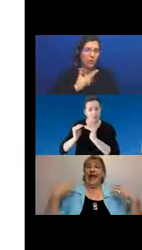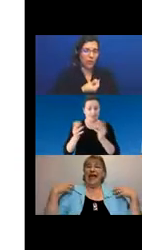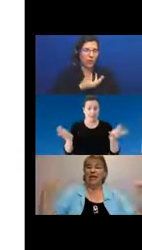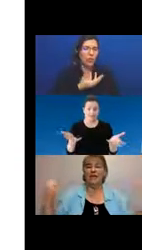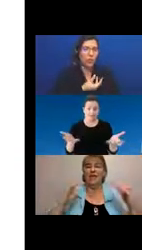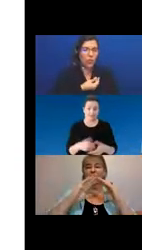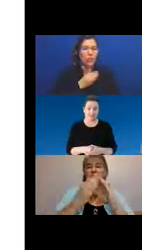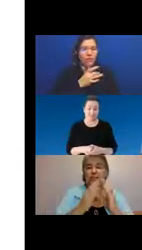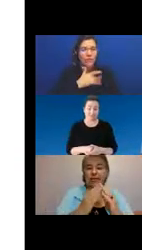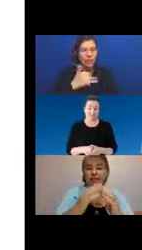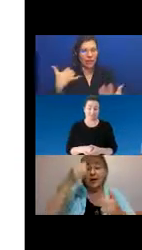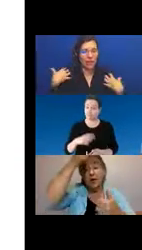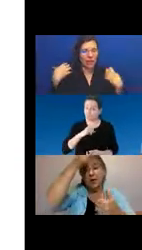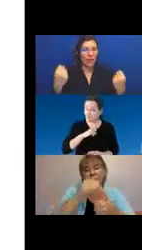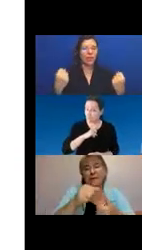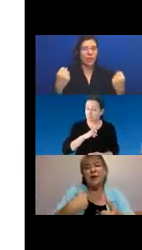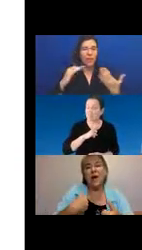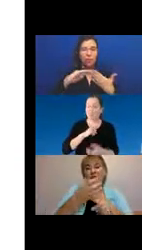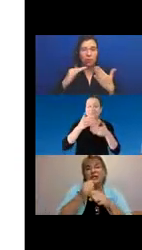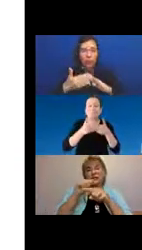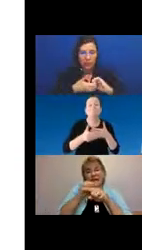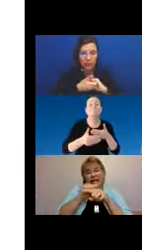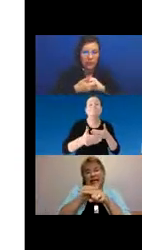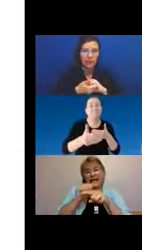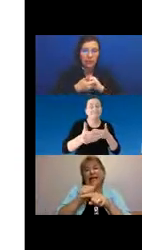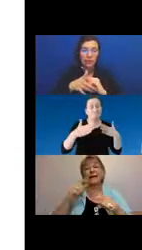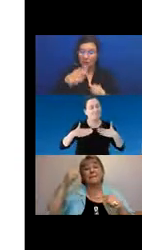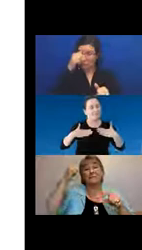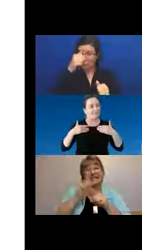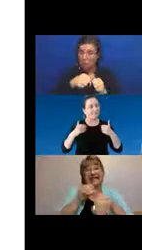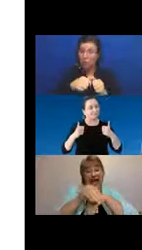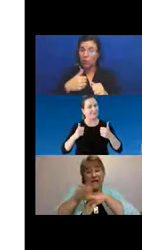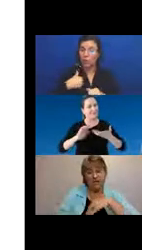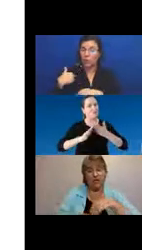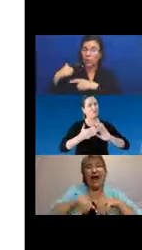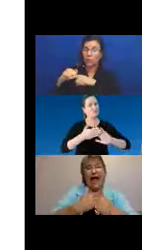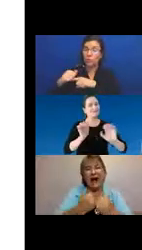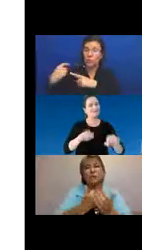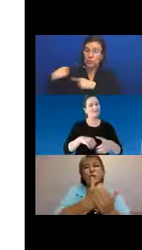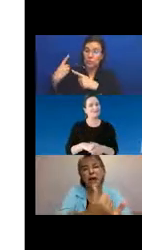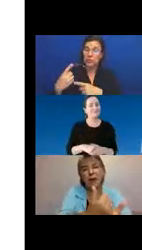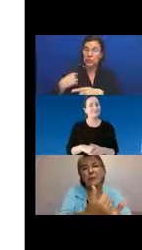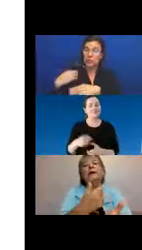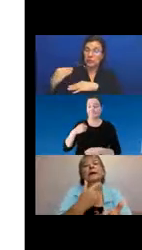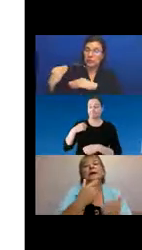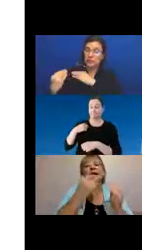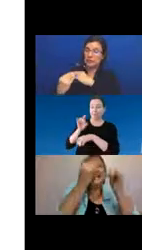want a healthy community. Remember, I got training as a counselor how to